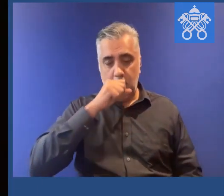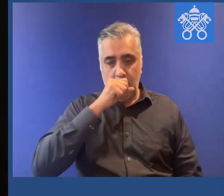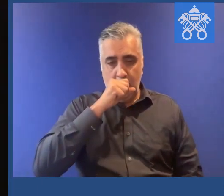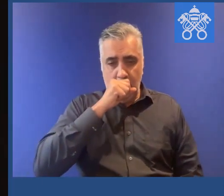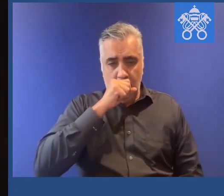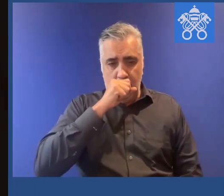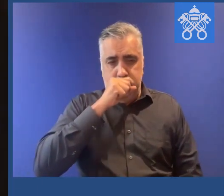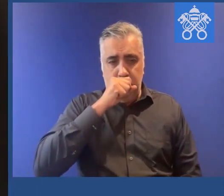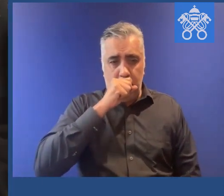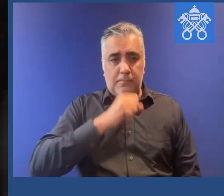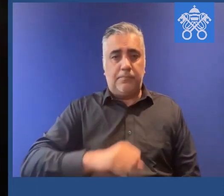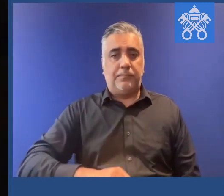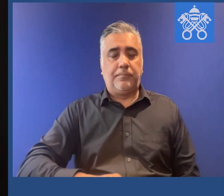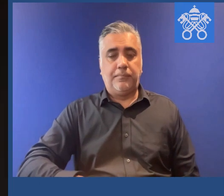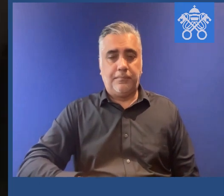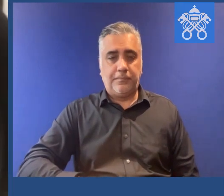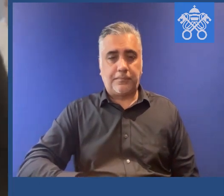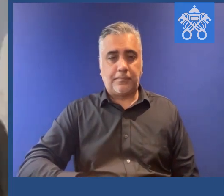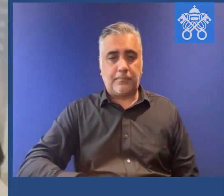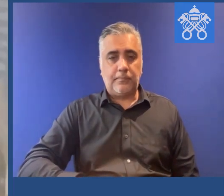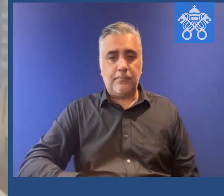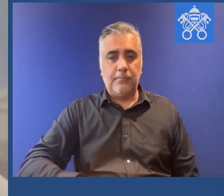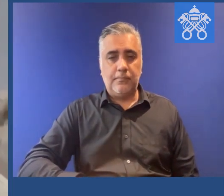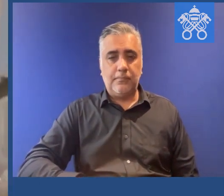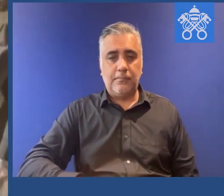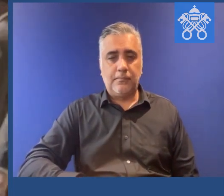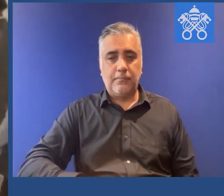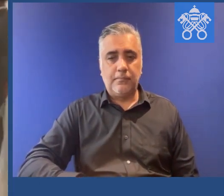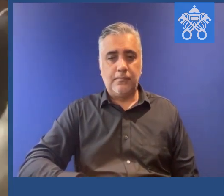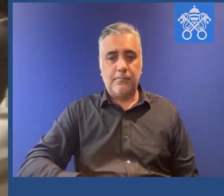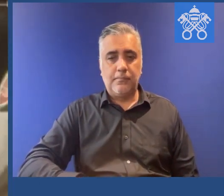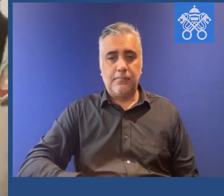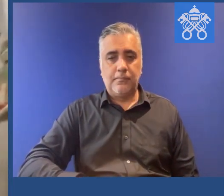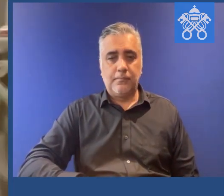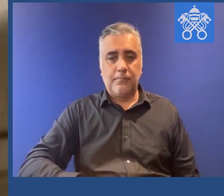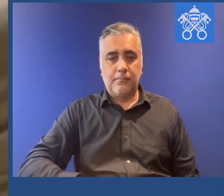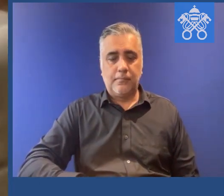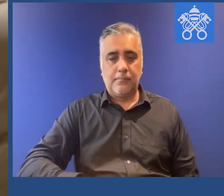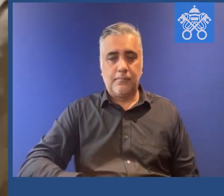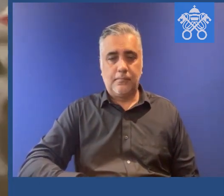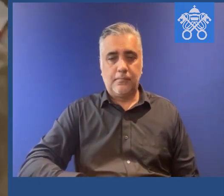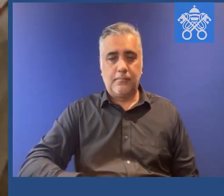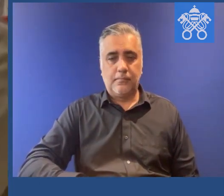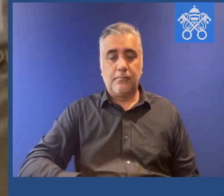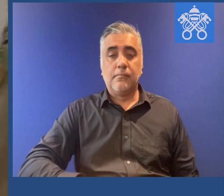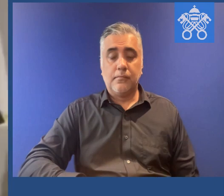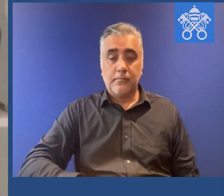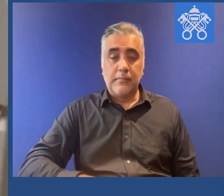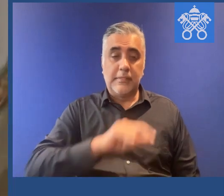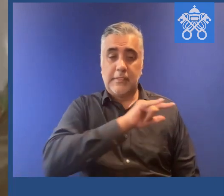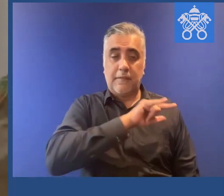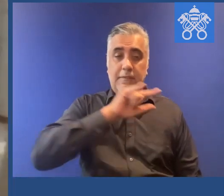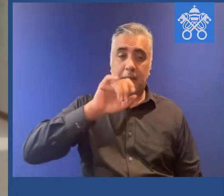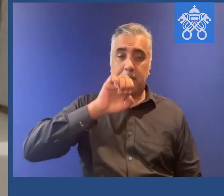Together in your spirit, bought by Jesus' precious blood. The flight back to